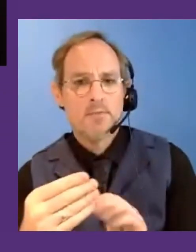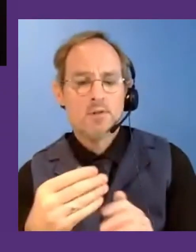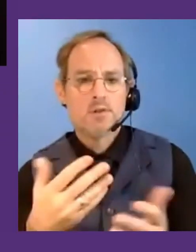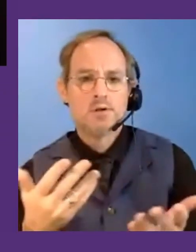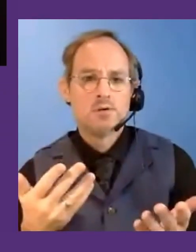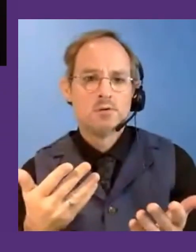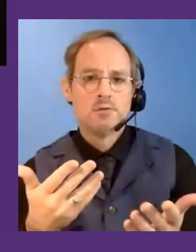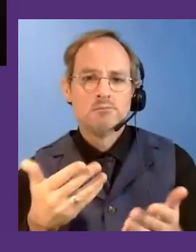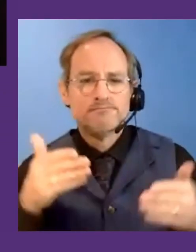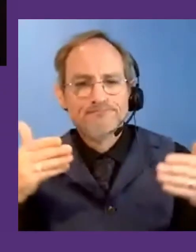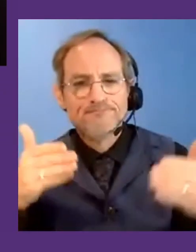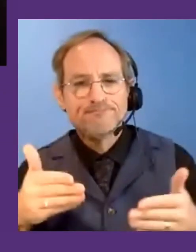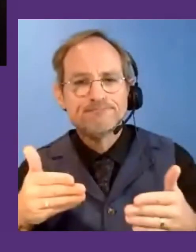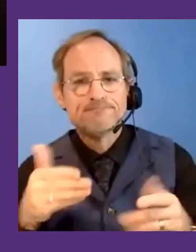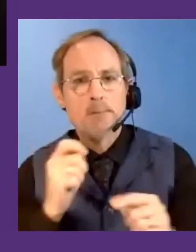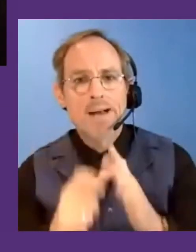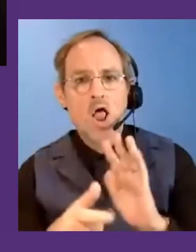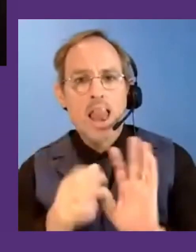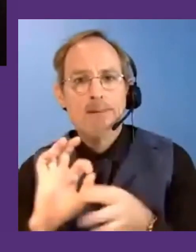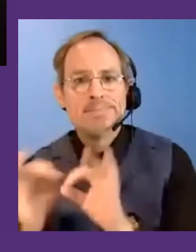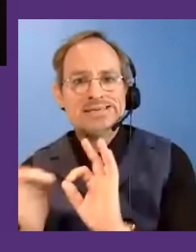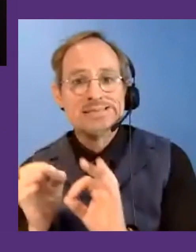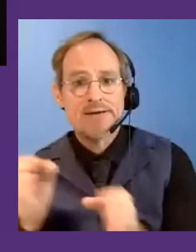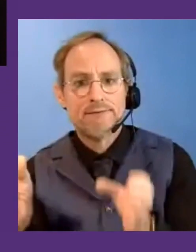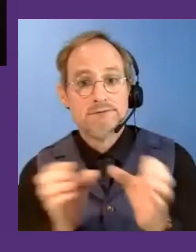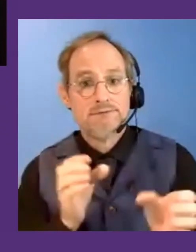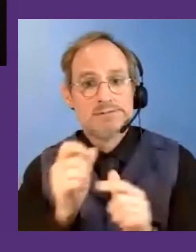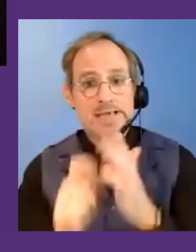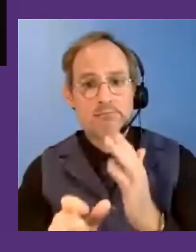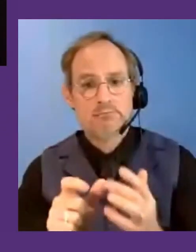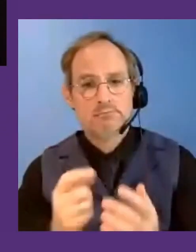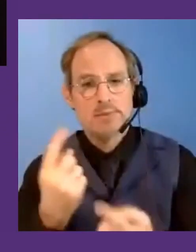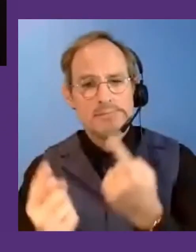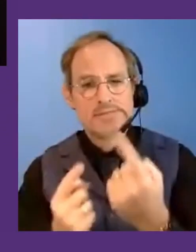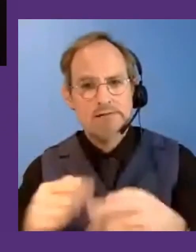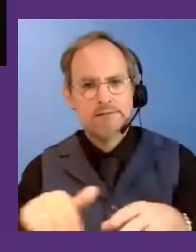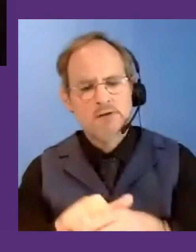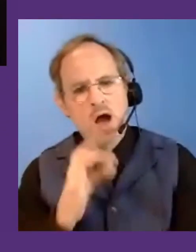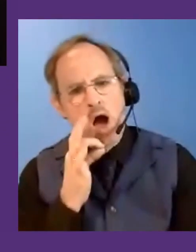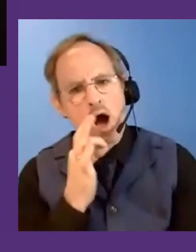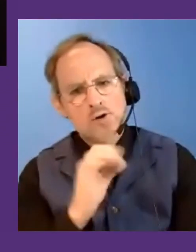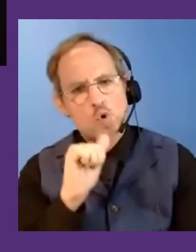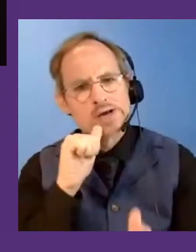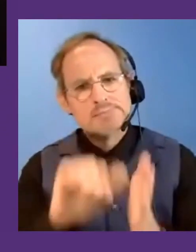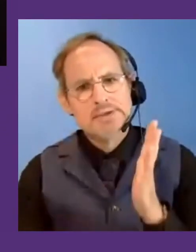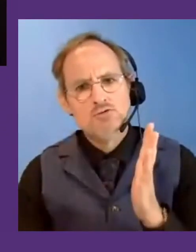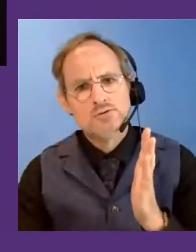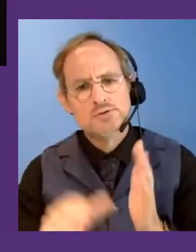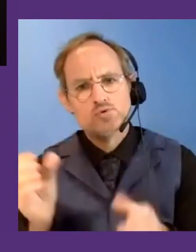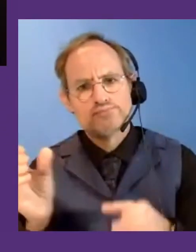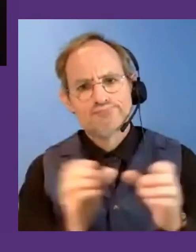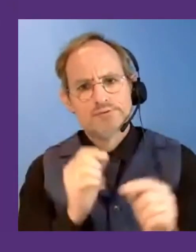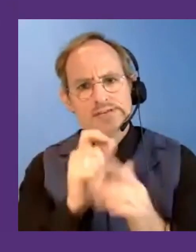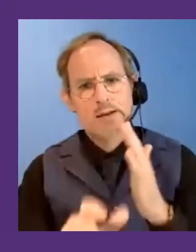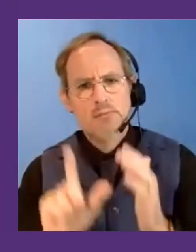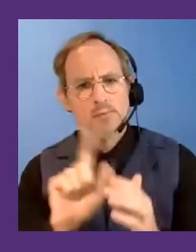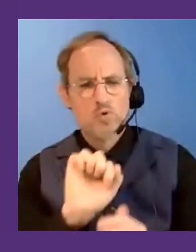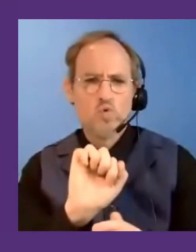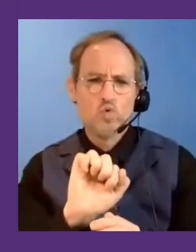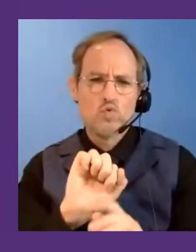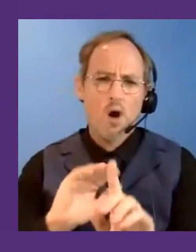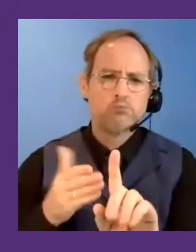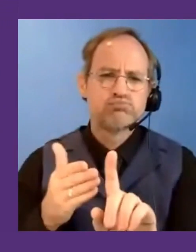Paralympics, disabled people working for you. How was it for you to recruit disabled people, and what was the kind of approach that you took? I